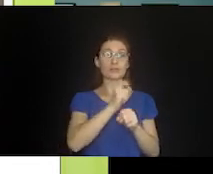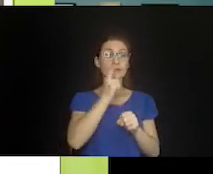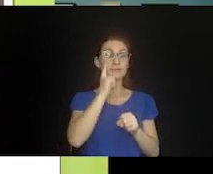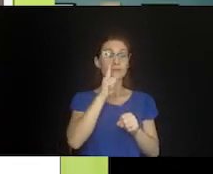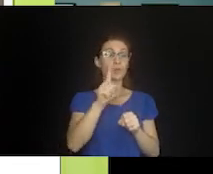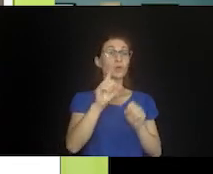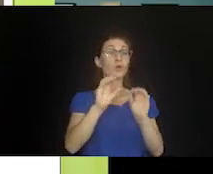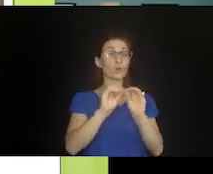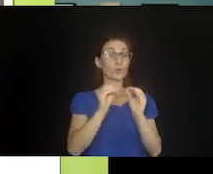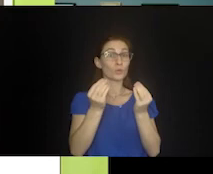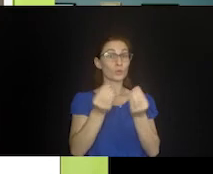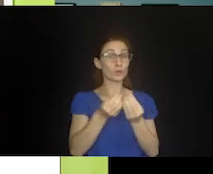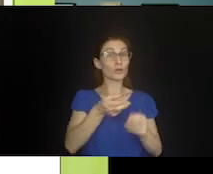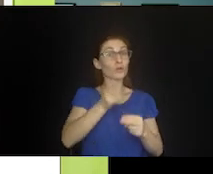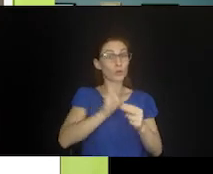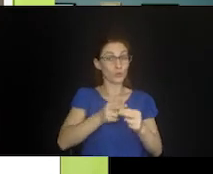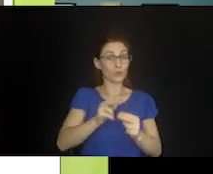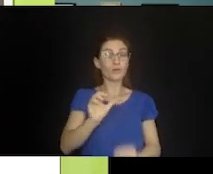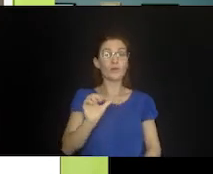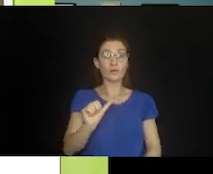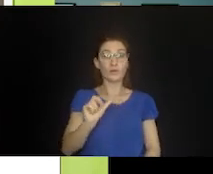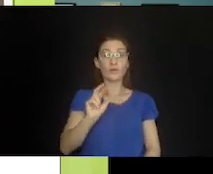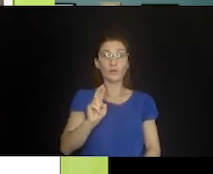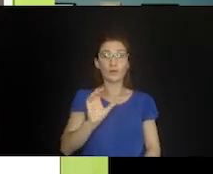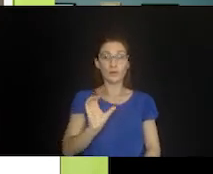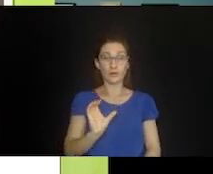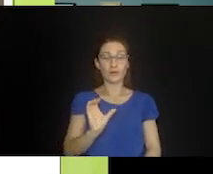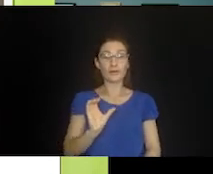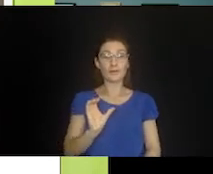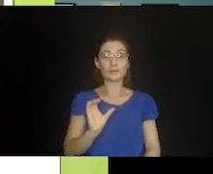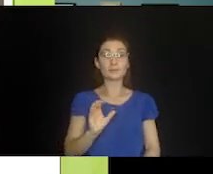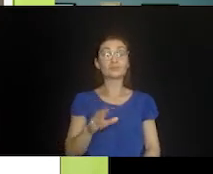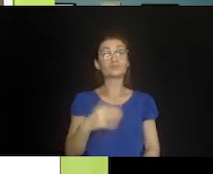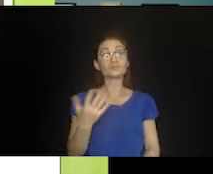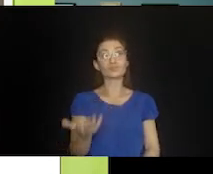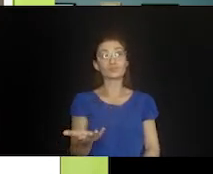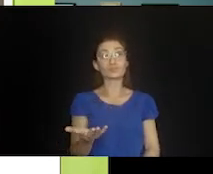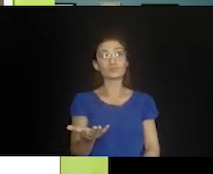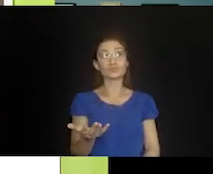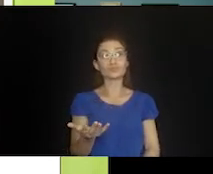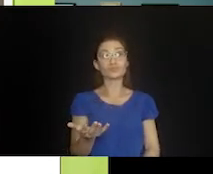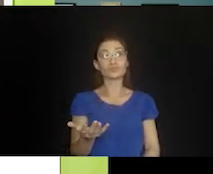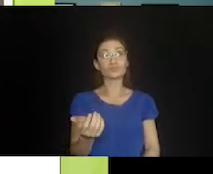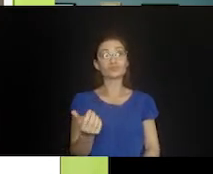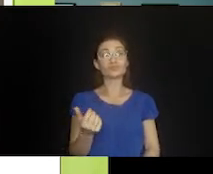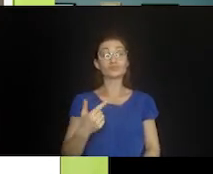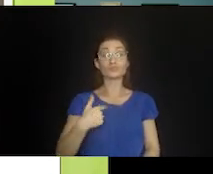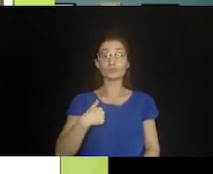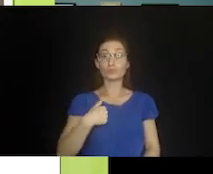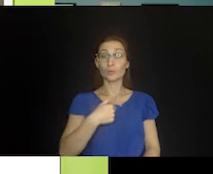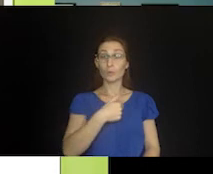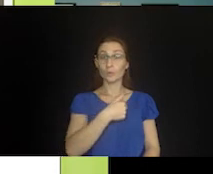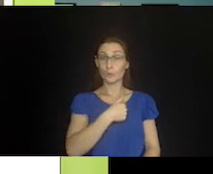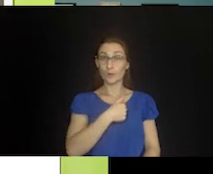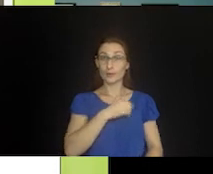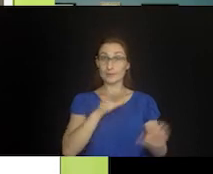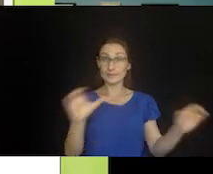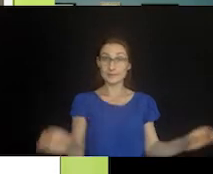worked, I was working for the organization called the Art, and